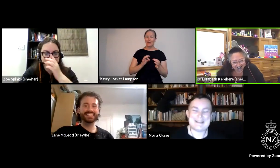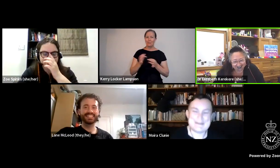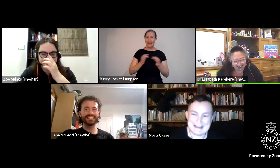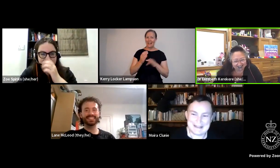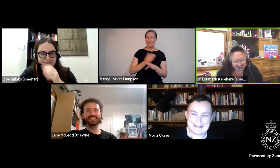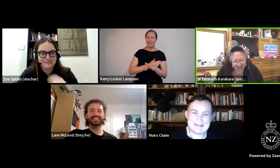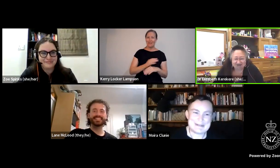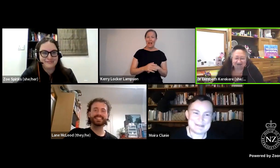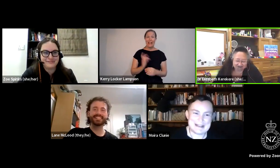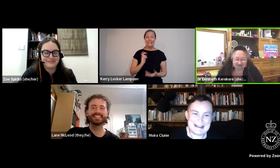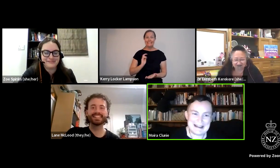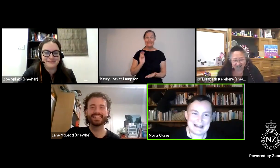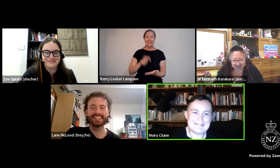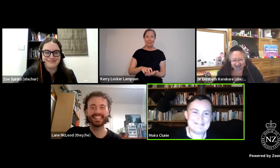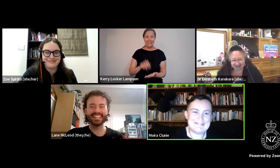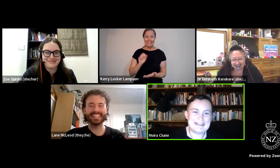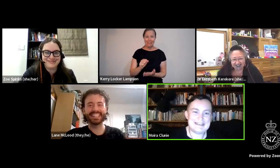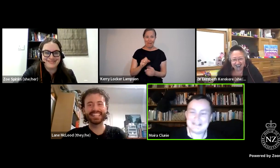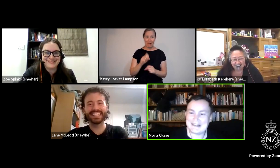Just to jump in on your webinar,